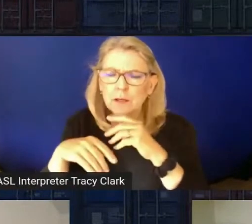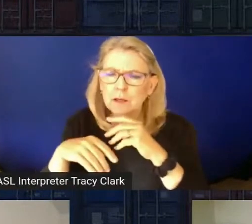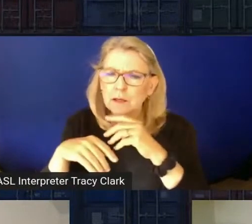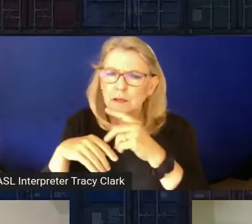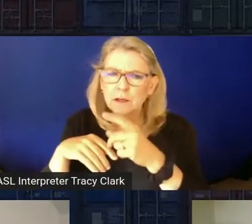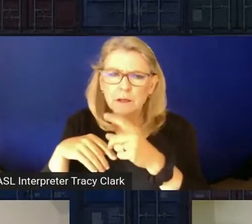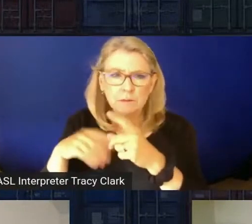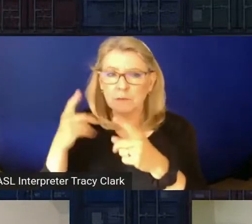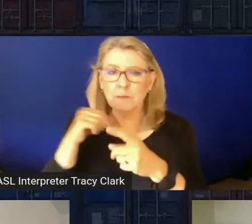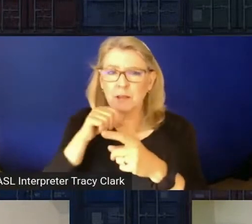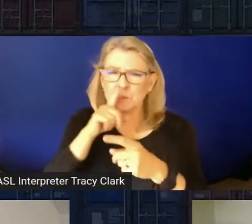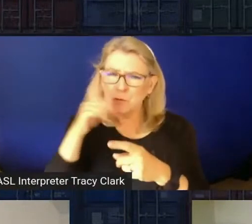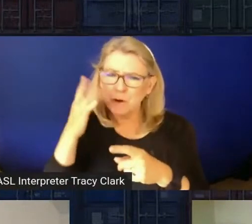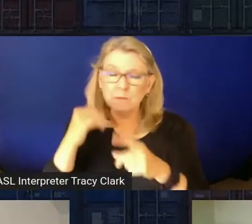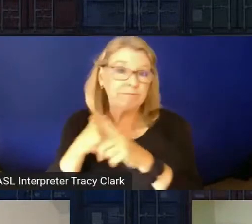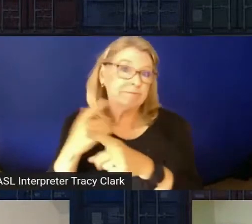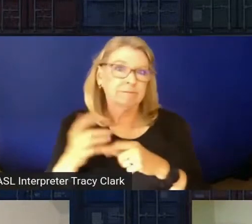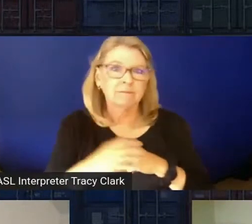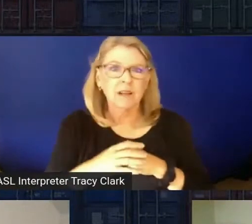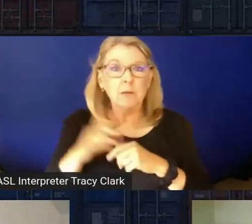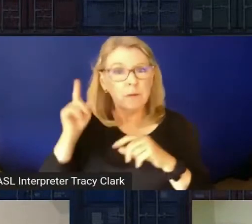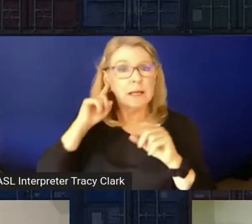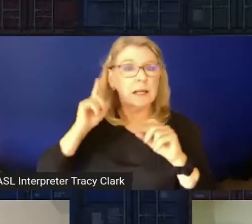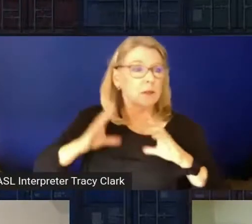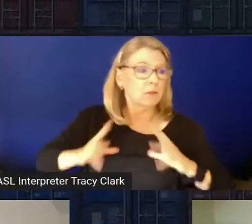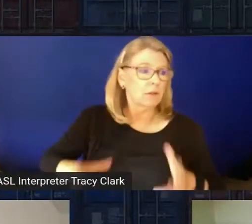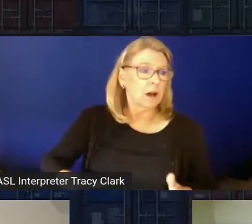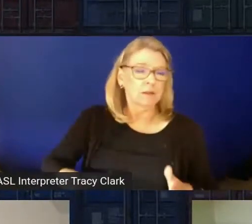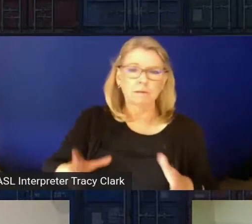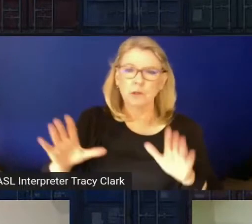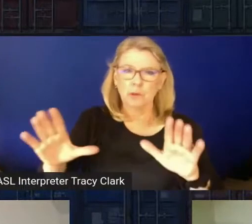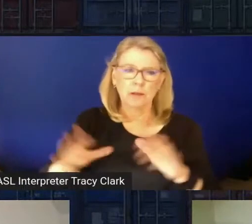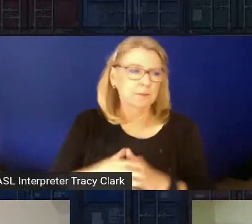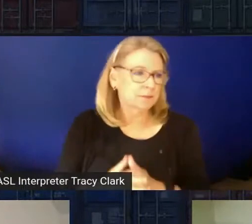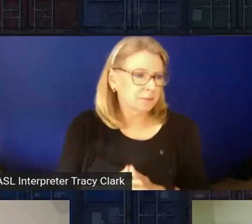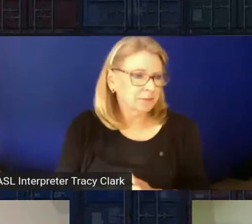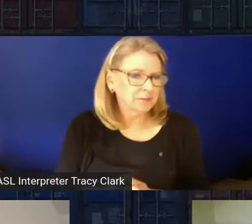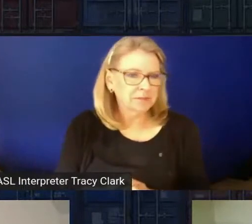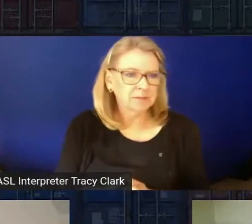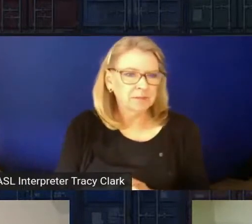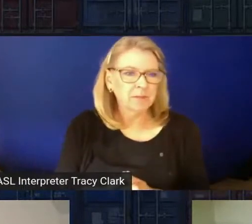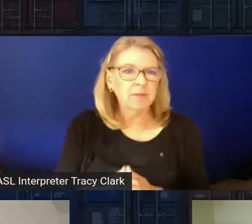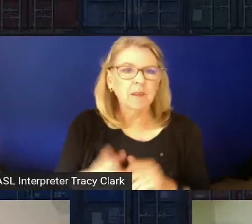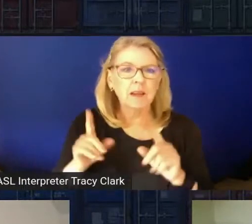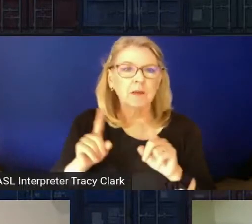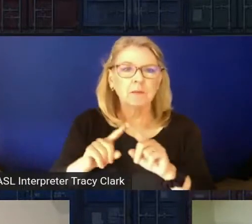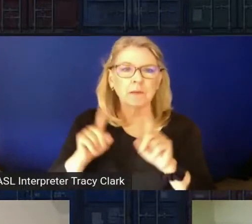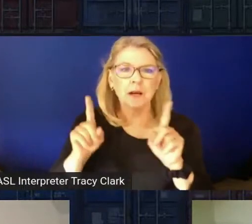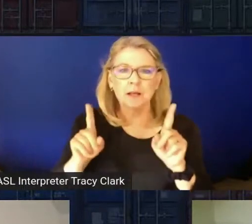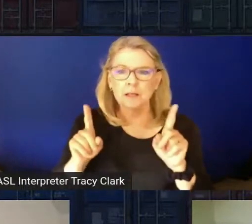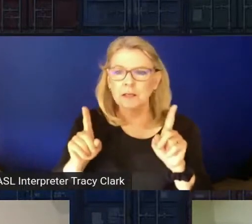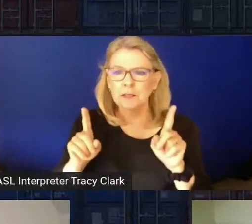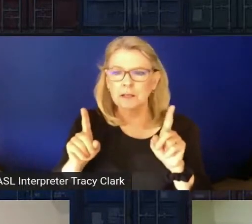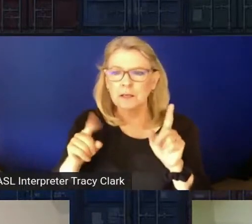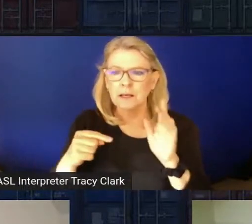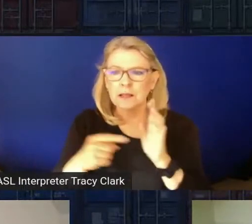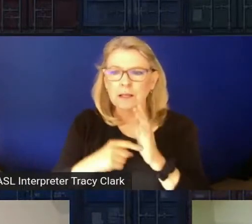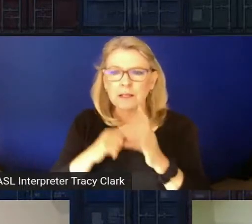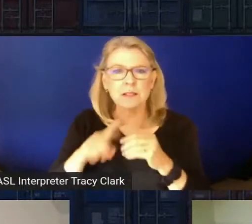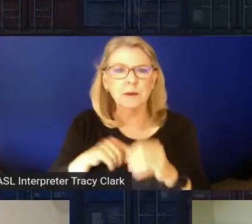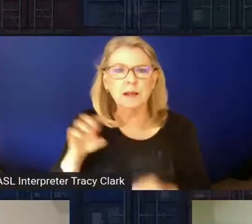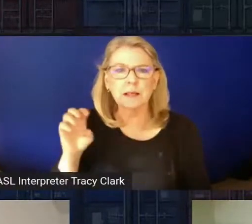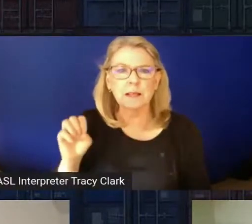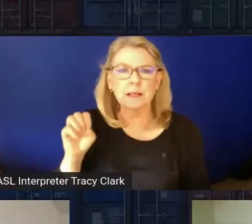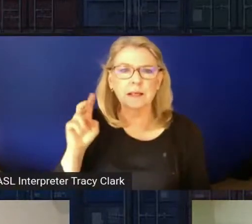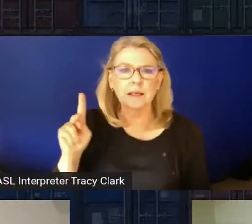right. All right. We can still hear you fine, so this is great. Good. But this is a session all about EKS security. And I'm gonna let